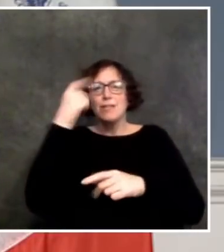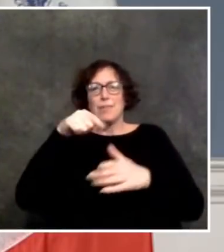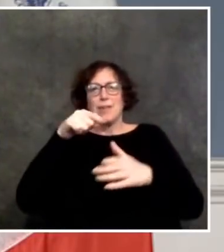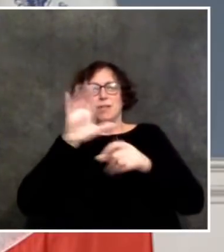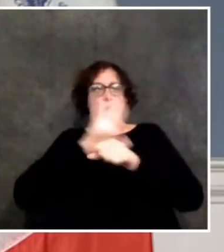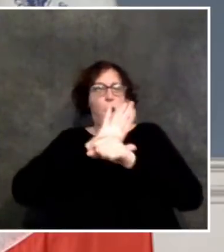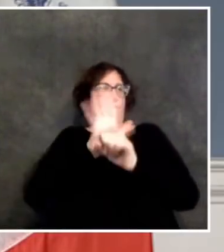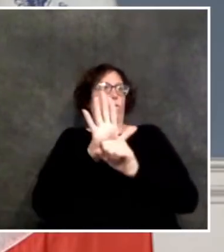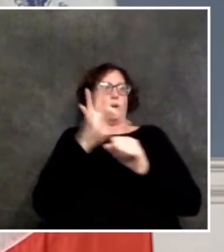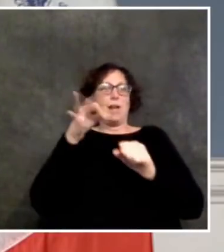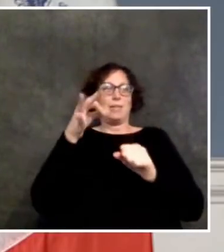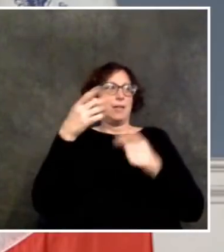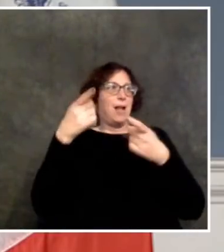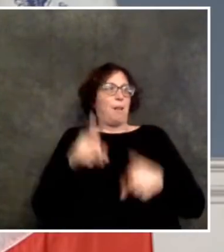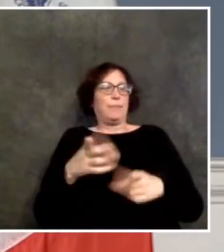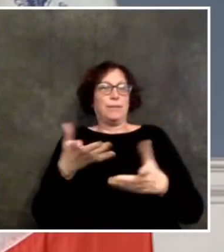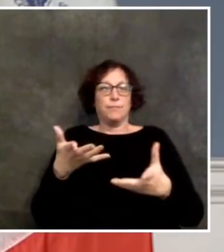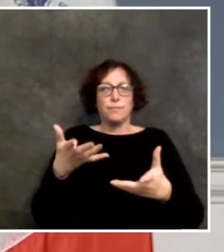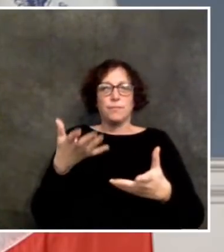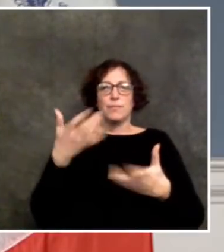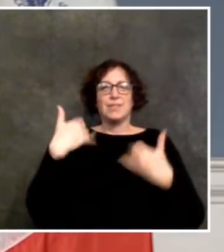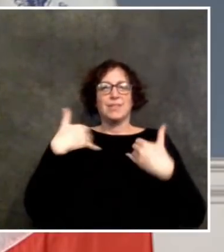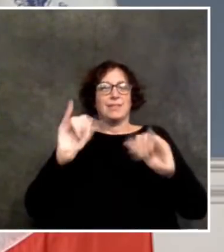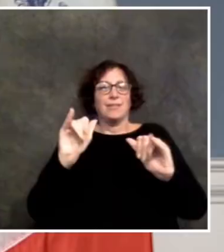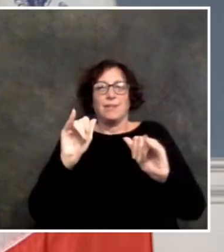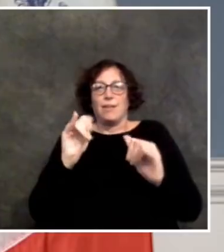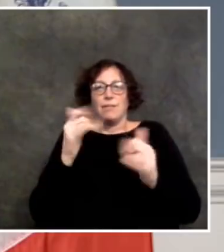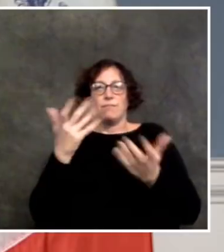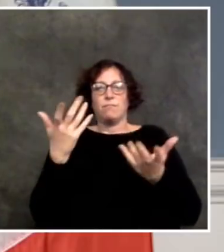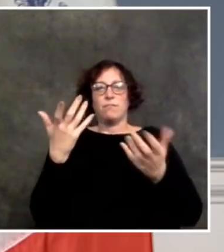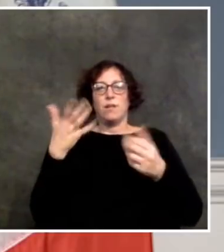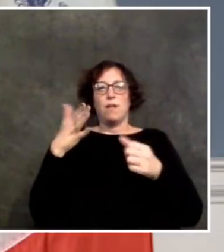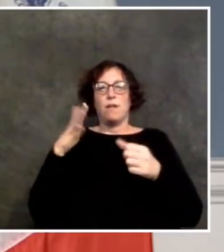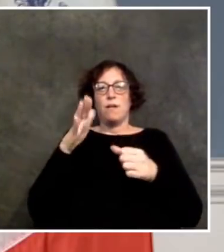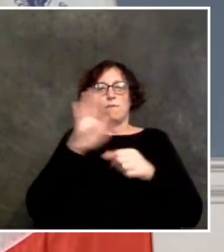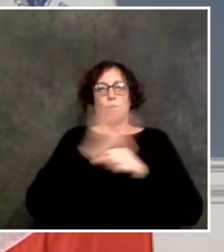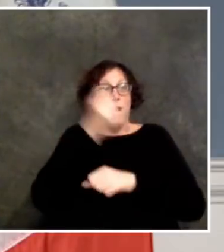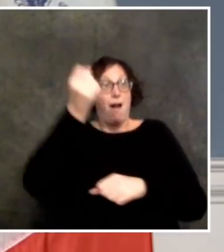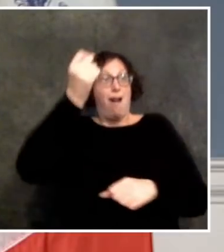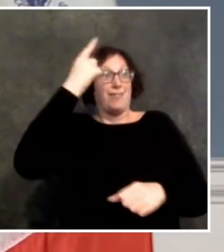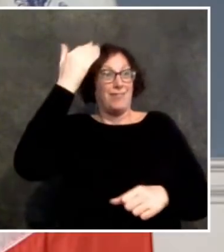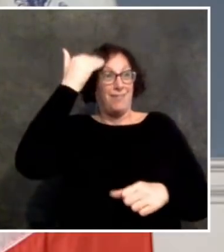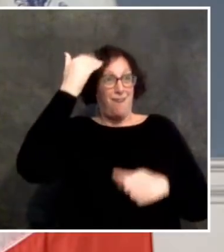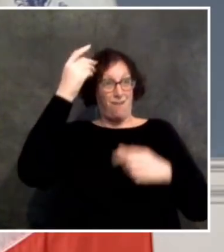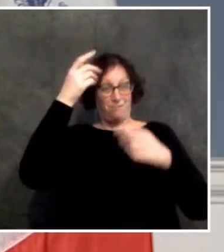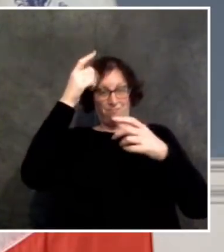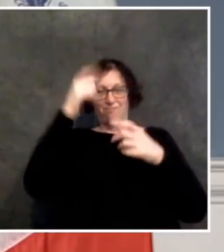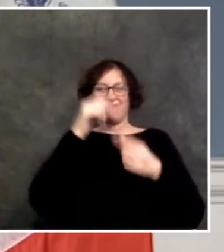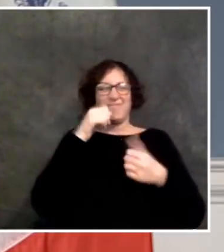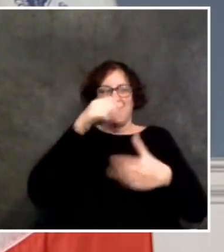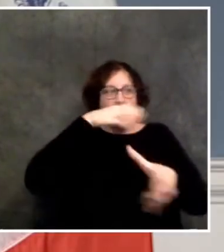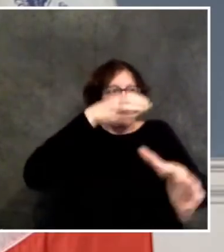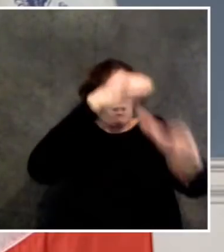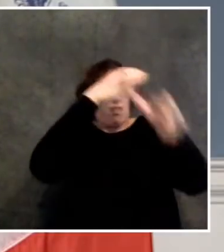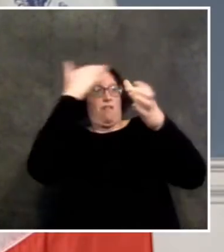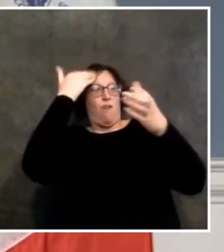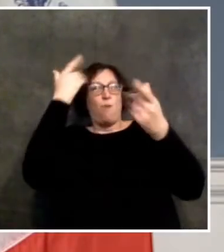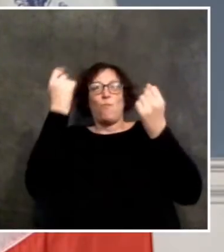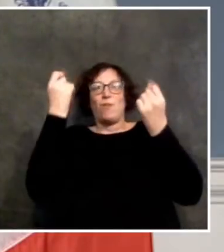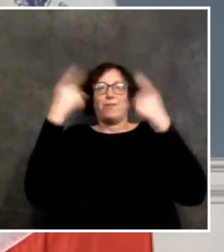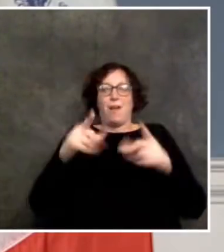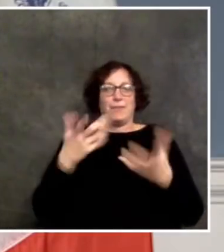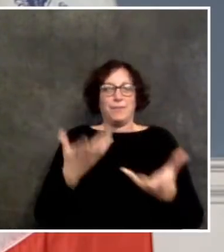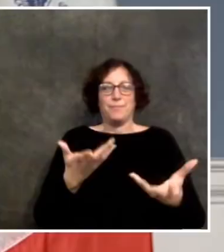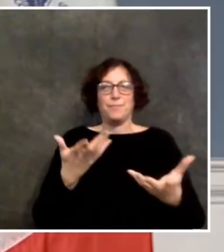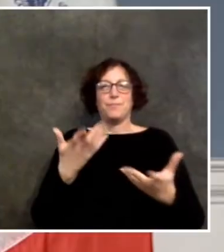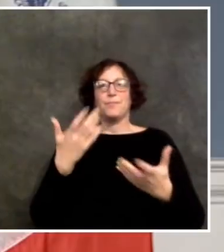true. There is no cure. There is no vaccine. And new information is coming in. I remember sitting here